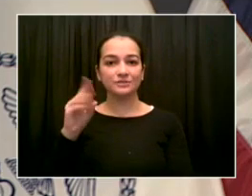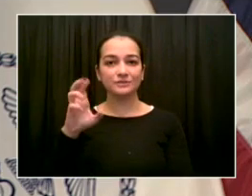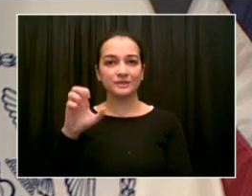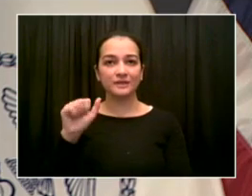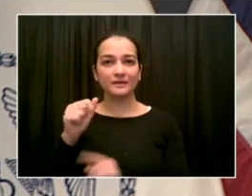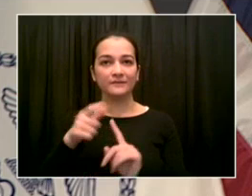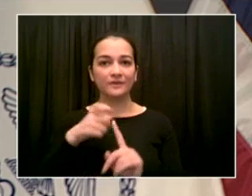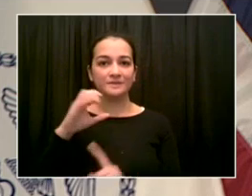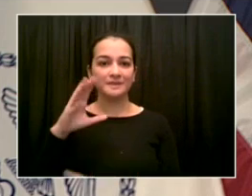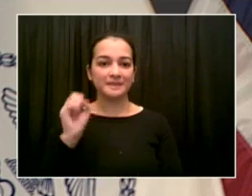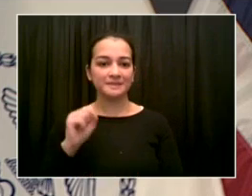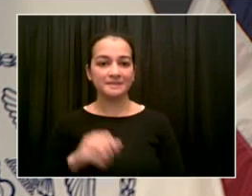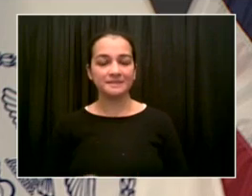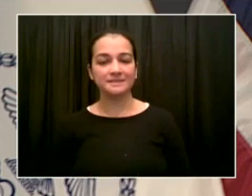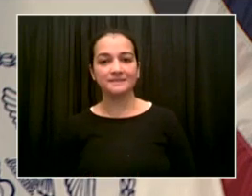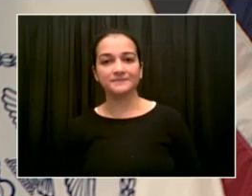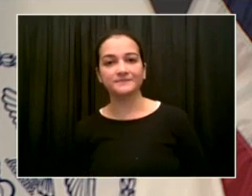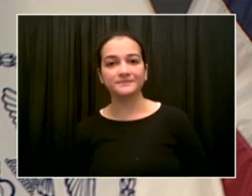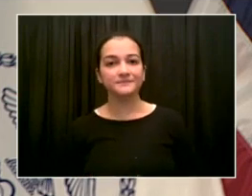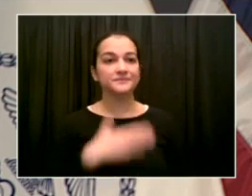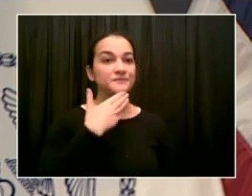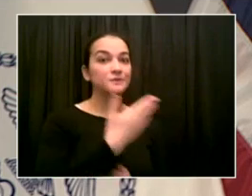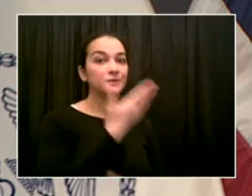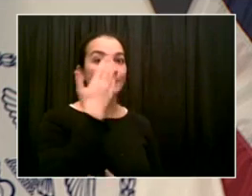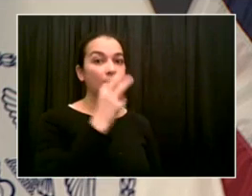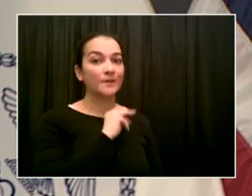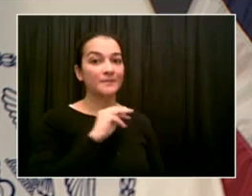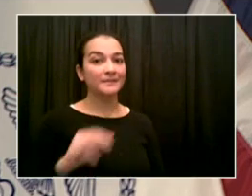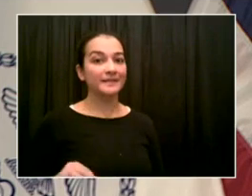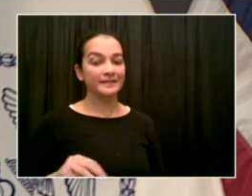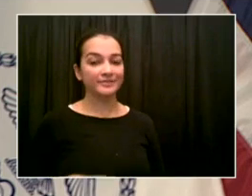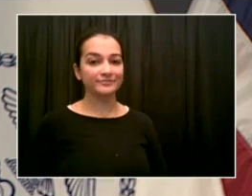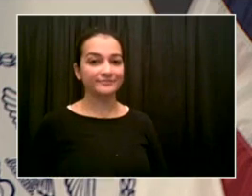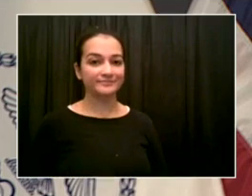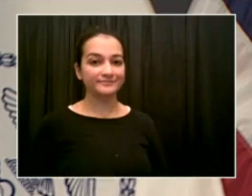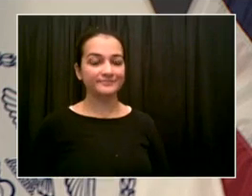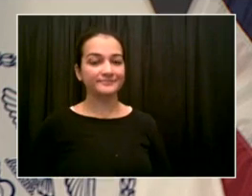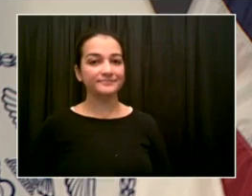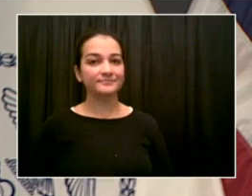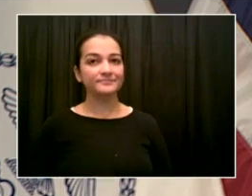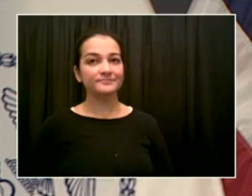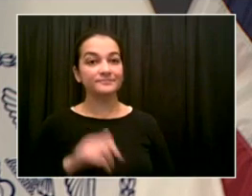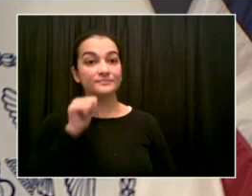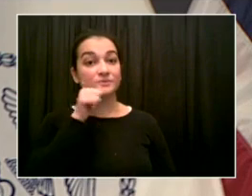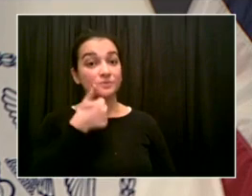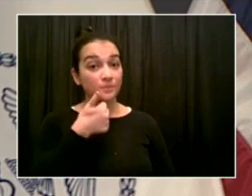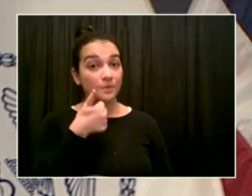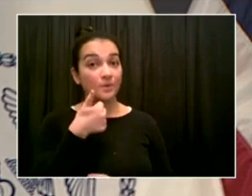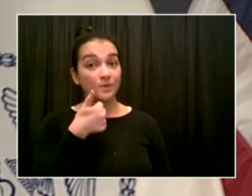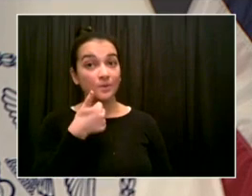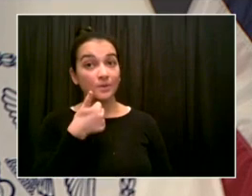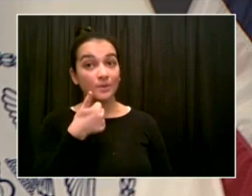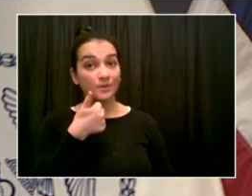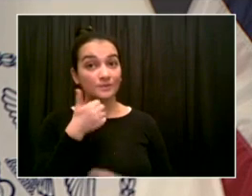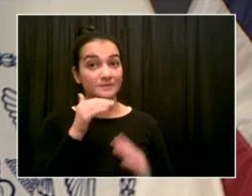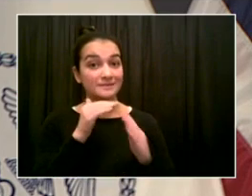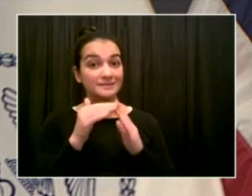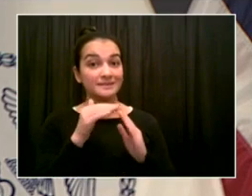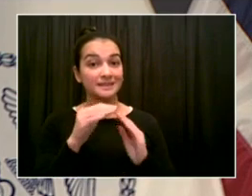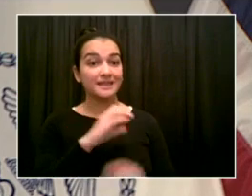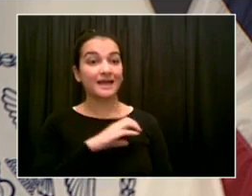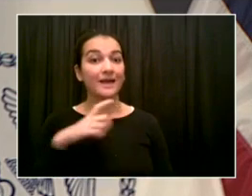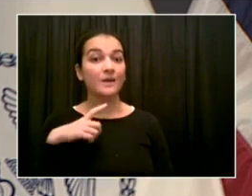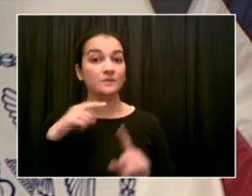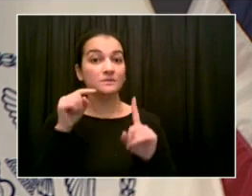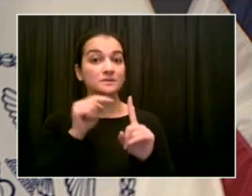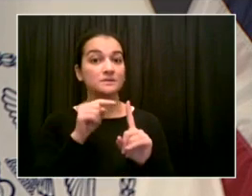Hey, good morning, Mr. Mayor. Tomorrow, the City Council is expected to approve and vote on the expansion of the New York